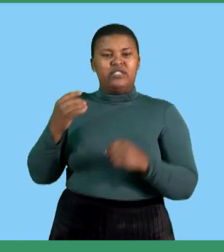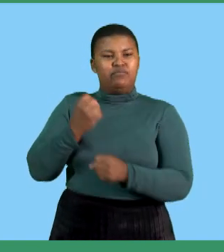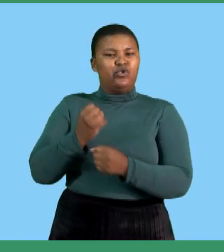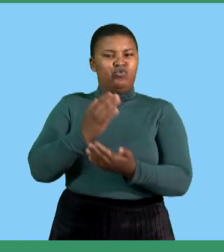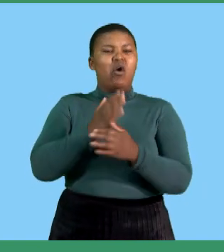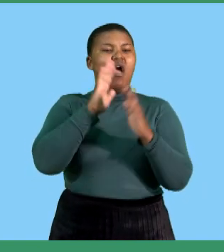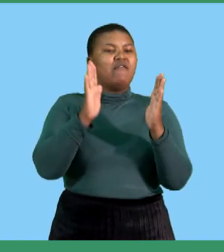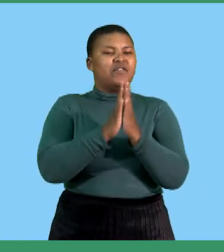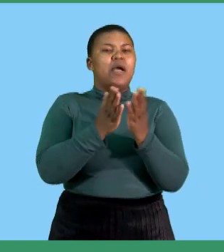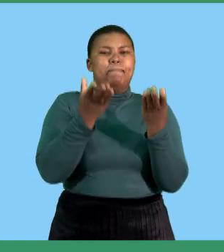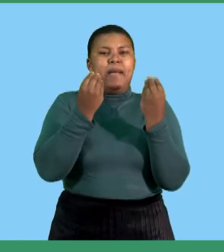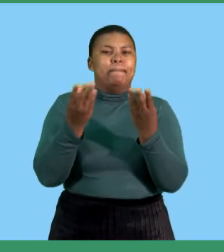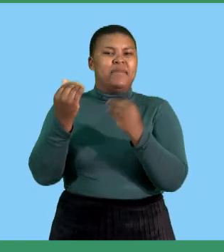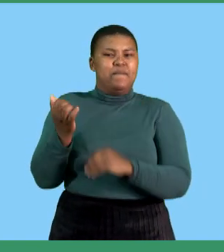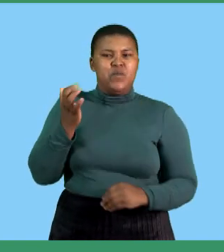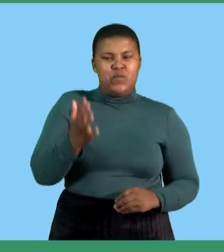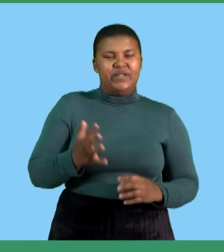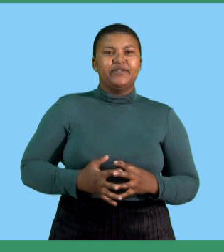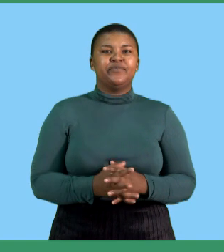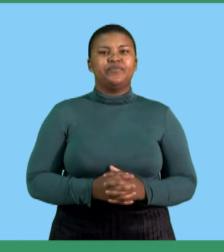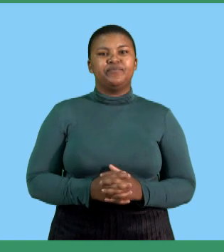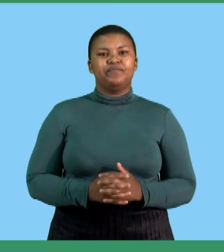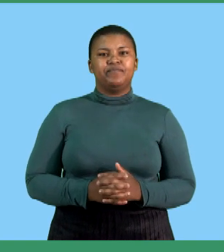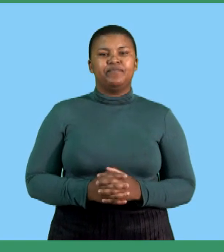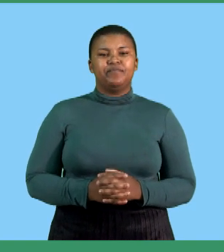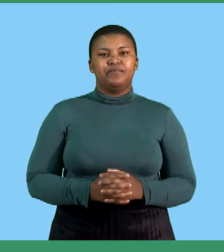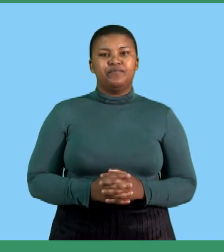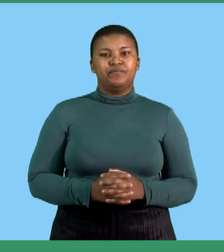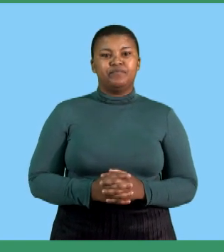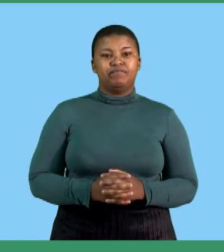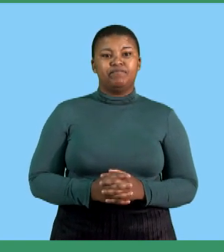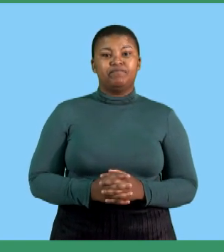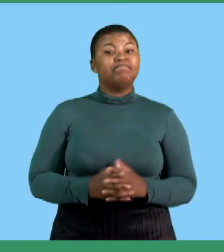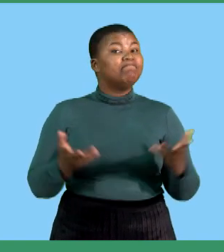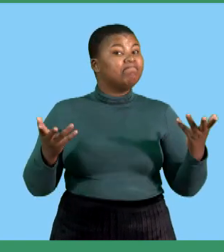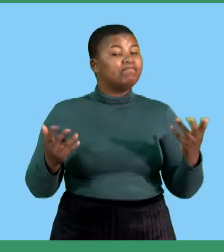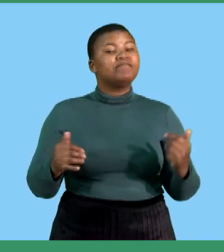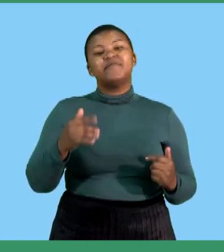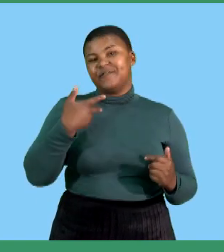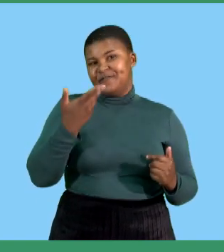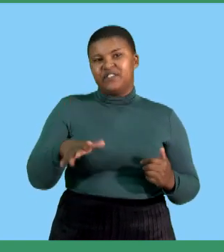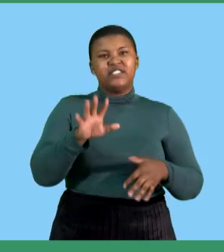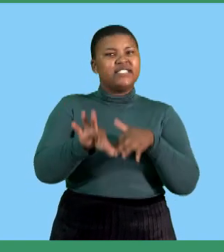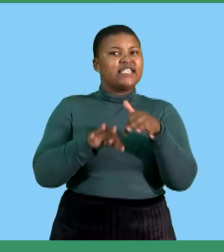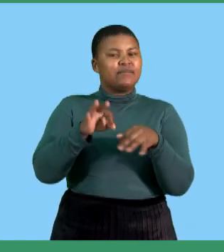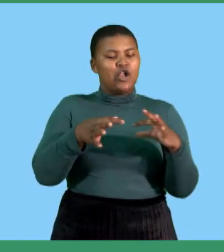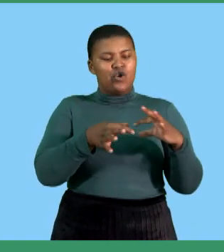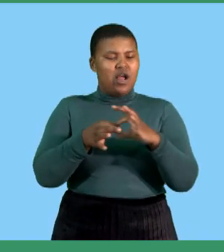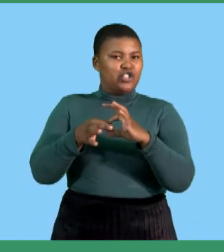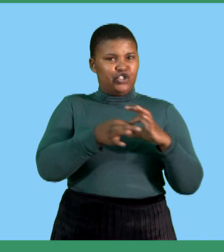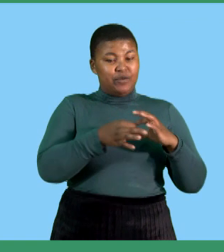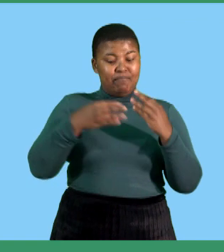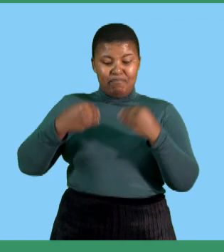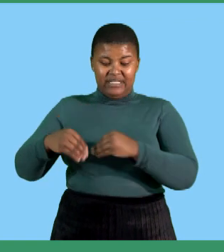assured that all the supplies and raw materials will be delivered constantly. So there we have it. We have discussed